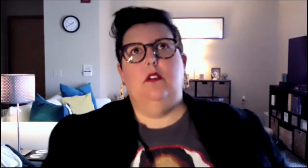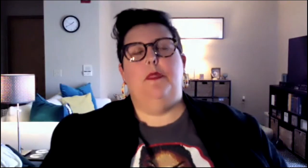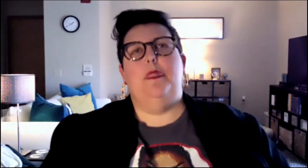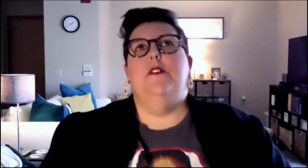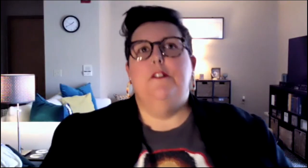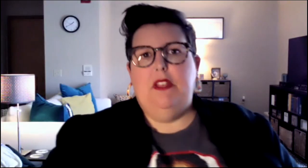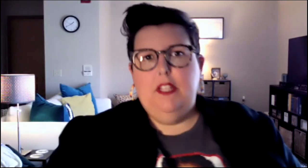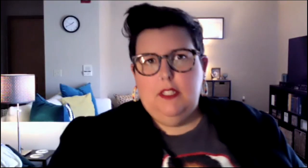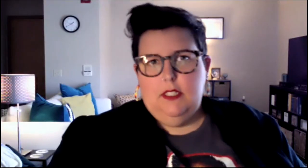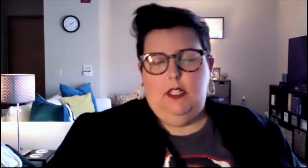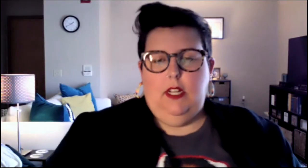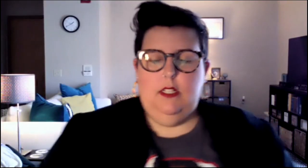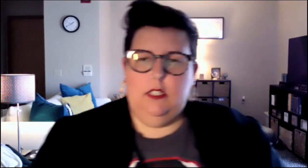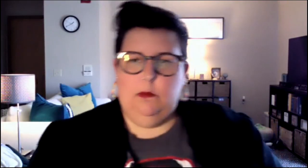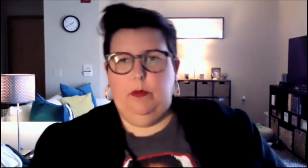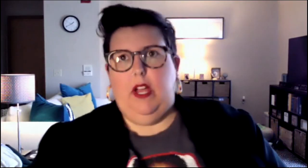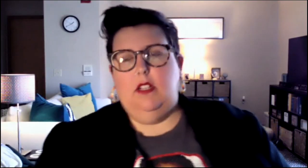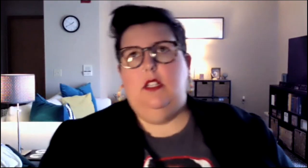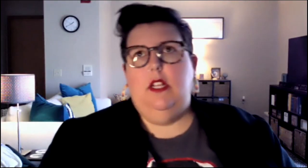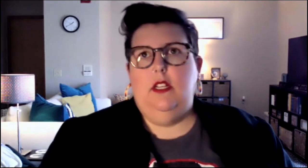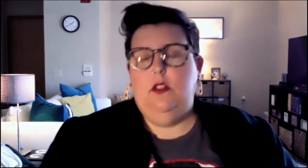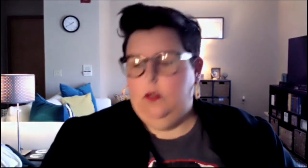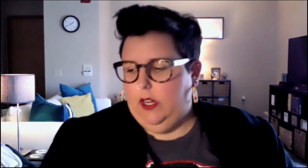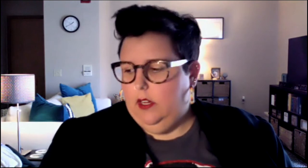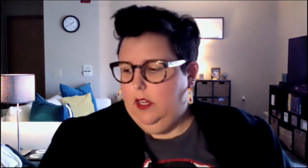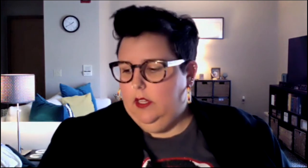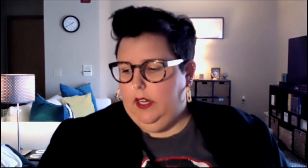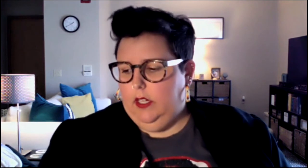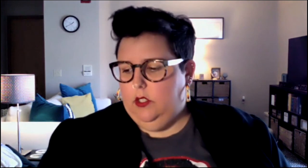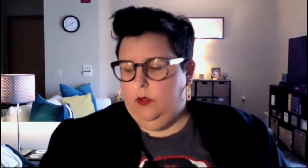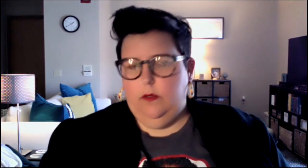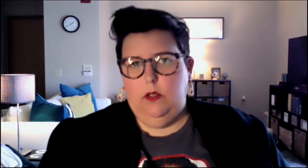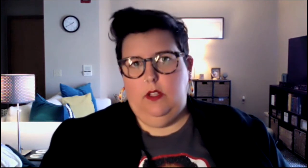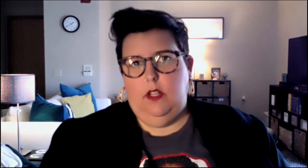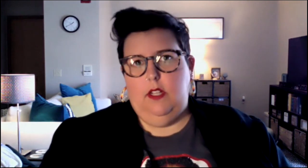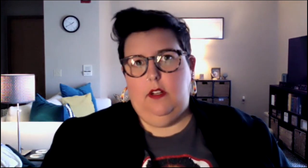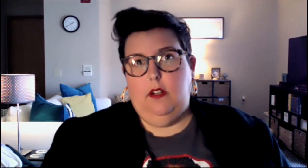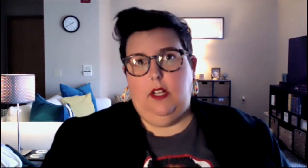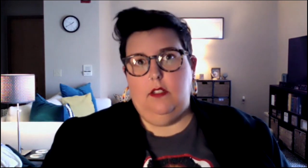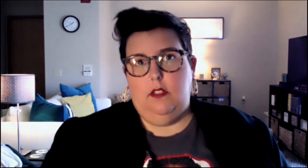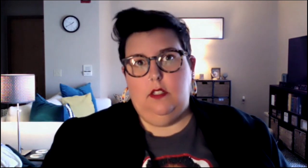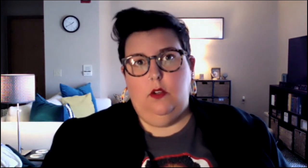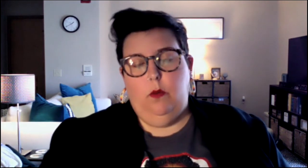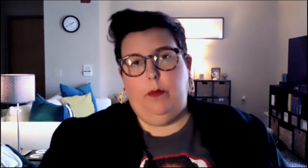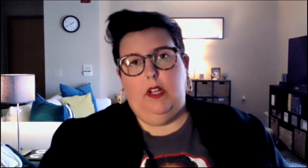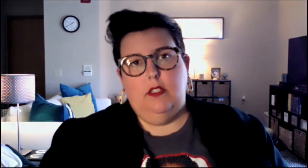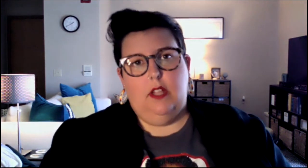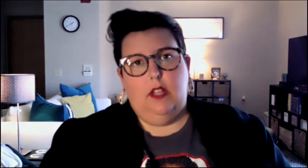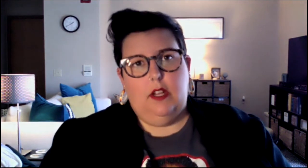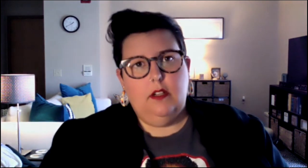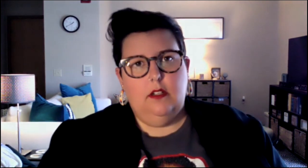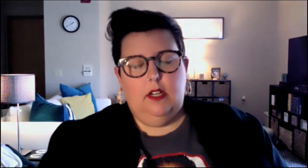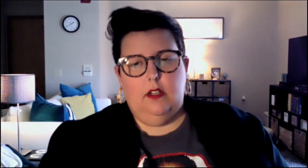Well, I think this a lot stems back to, like, you know, that history of using that data against us, you know, weaponize